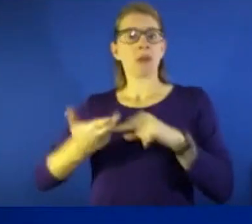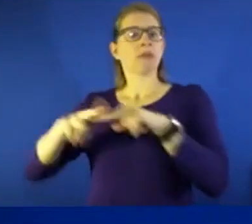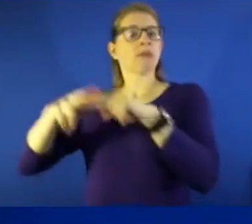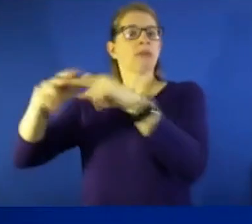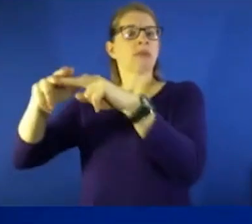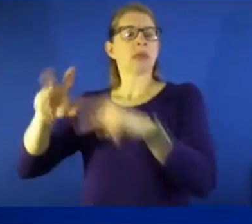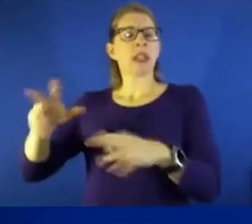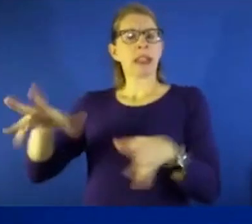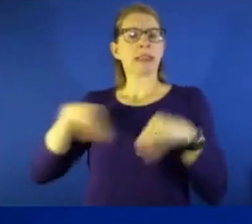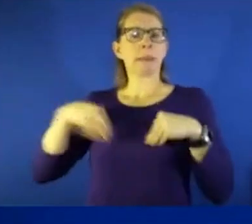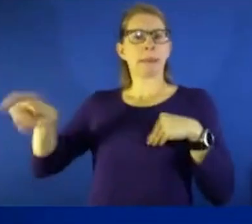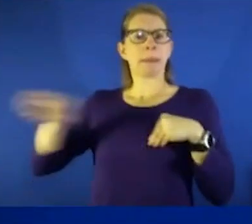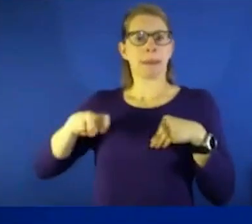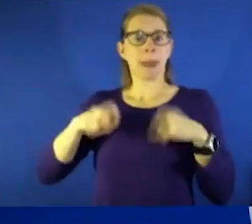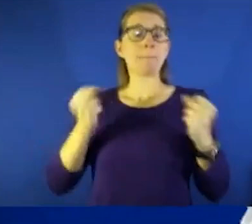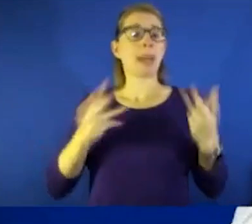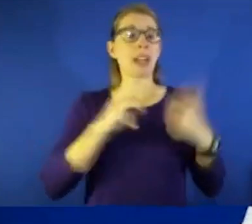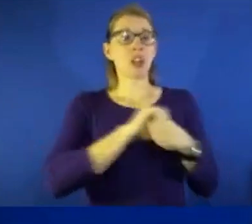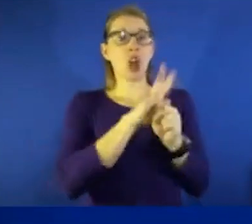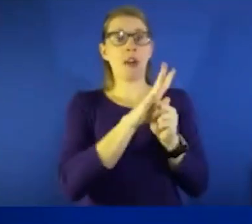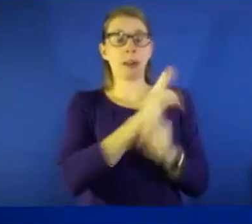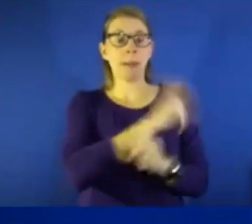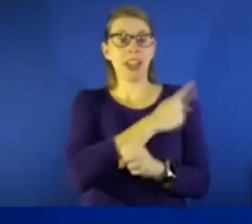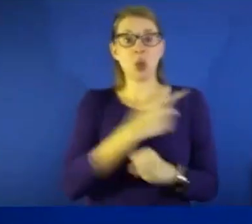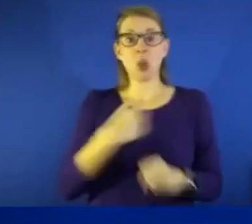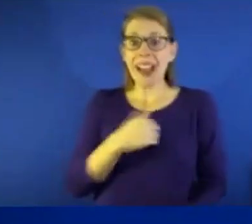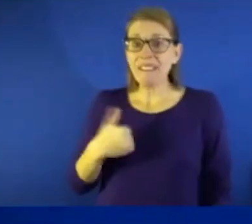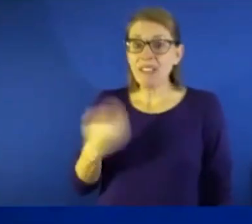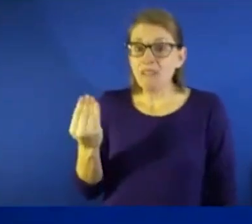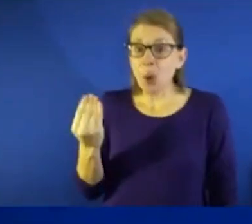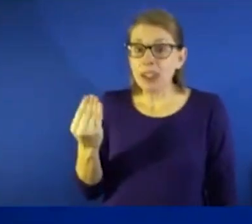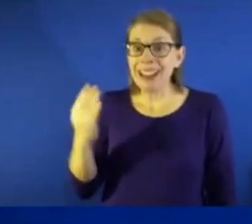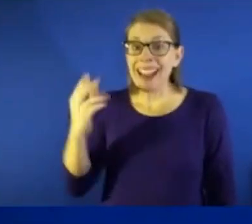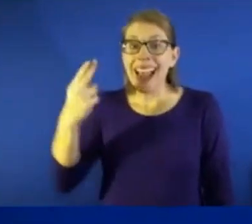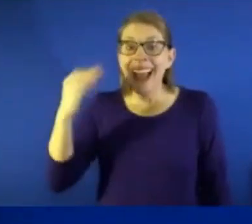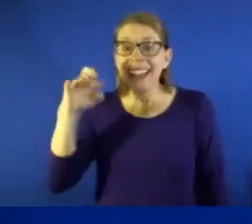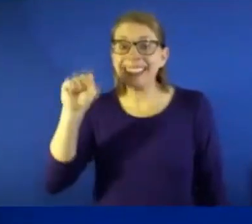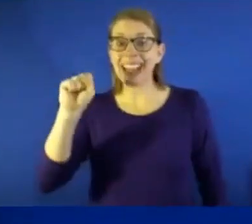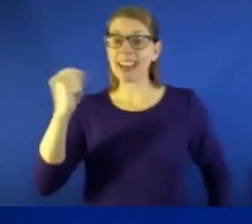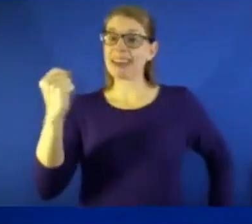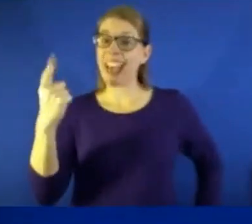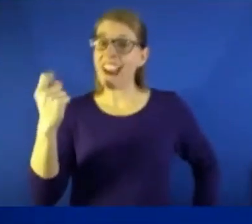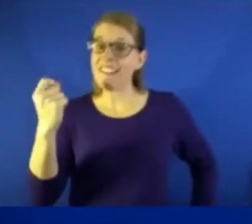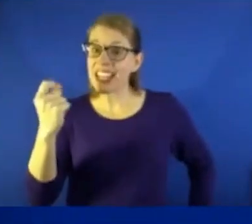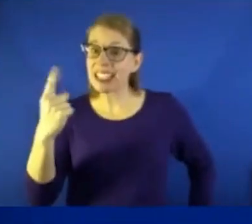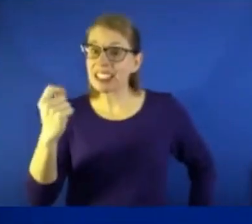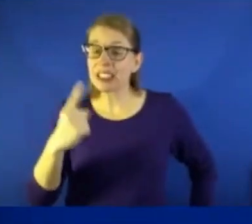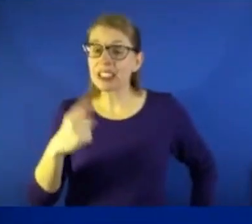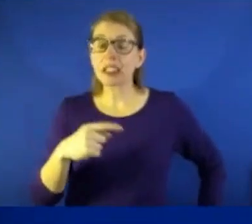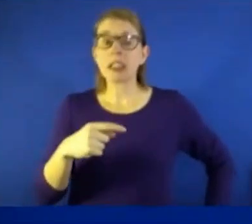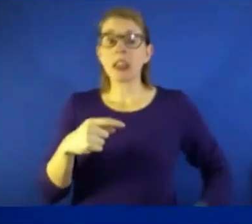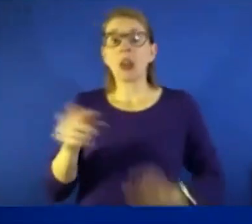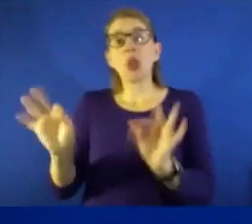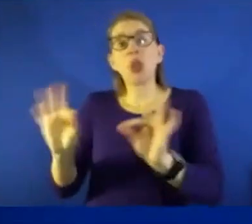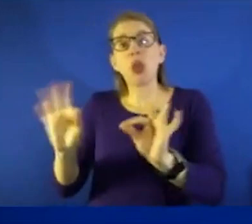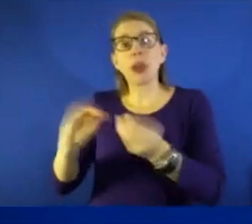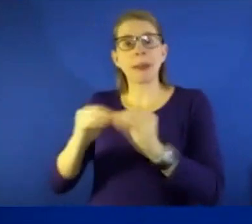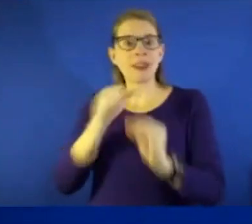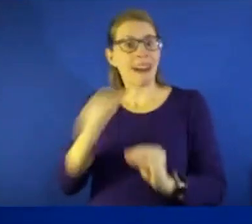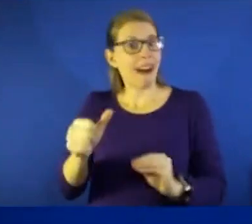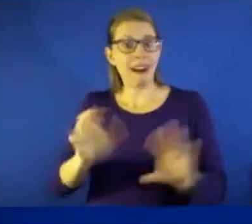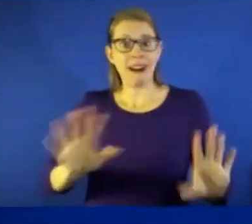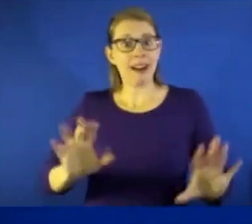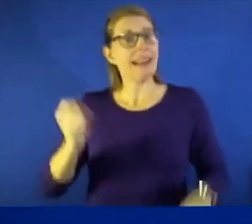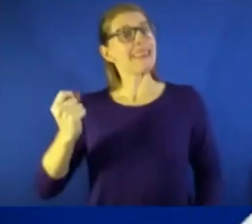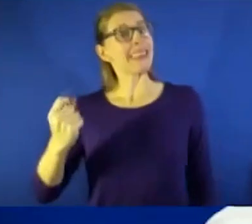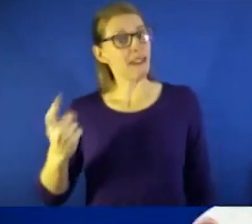remember is, you heard in the broadcast, we have 14. Hays has 11. Yeah. That's not an insignificant number, and there's some early